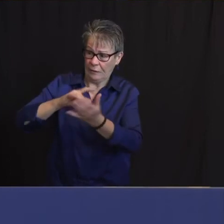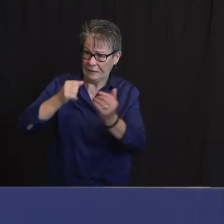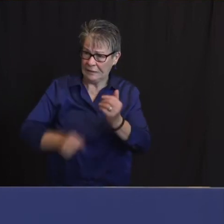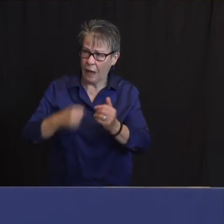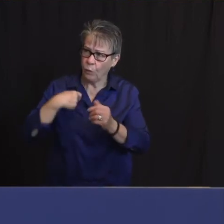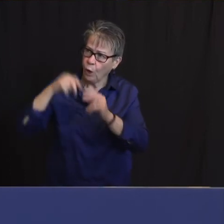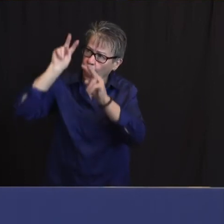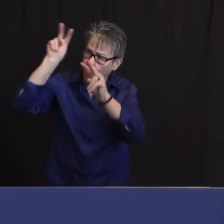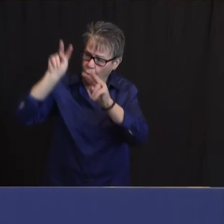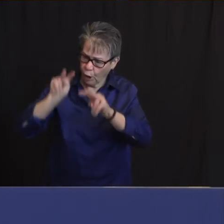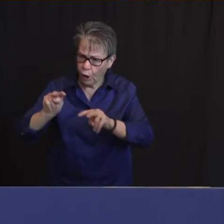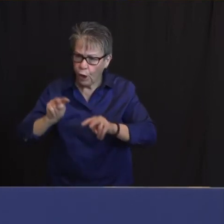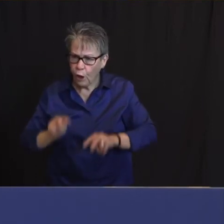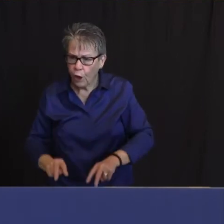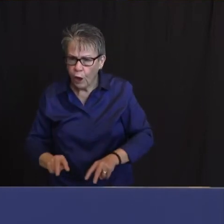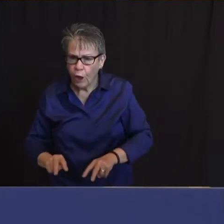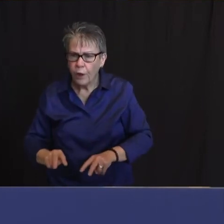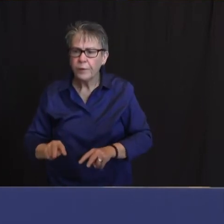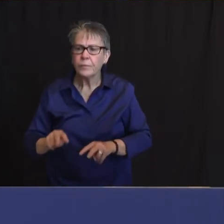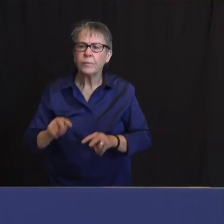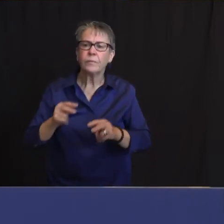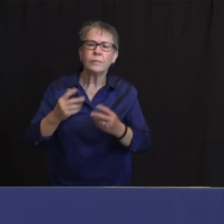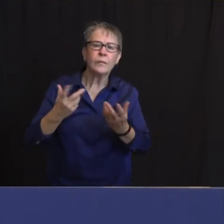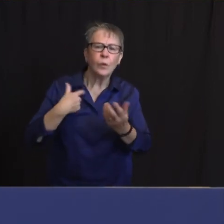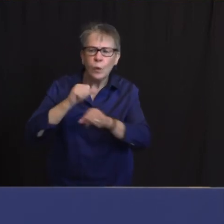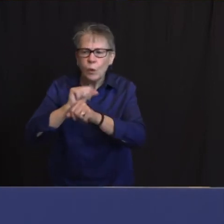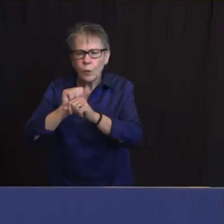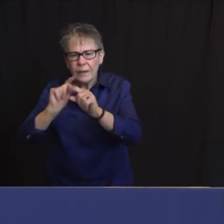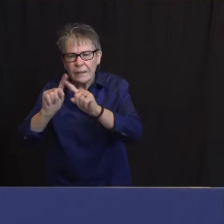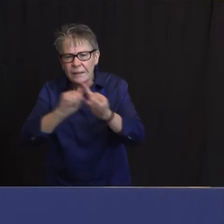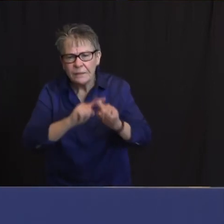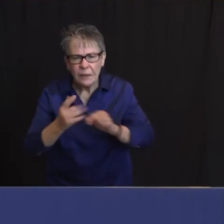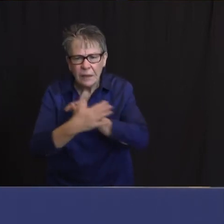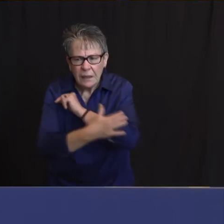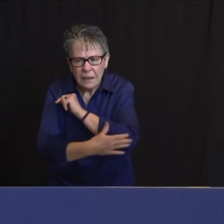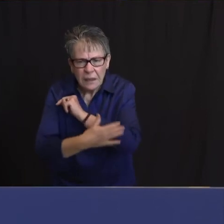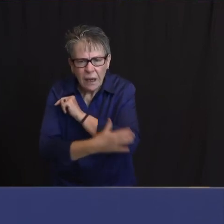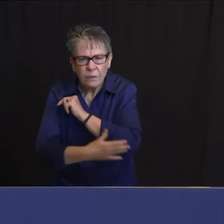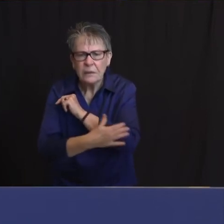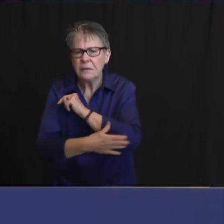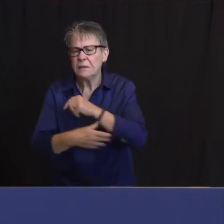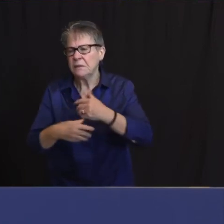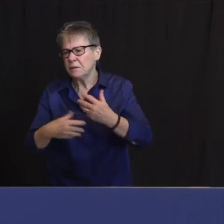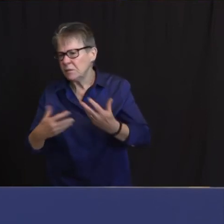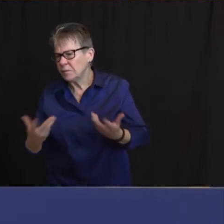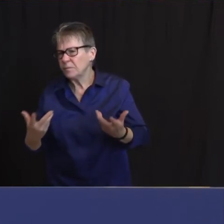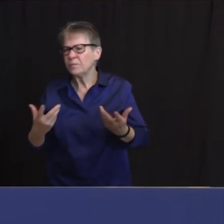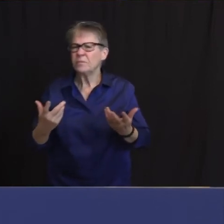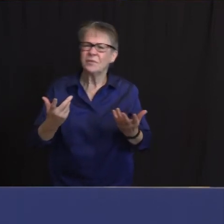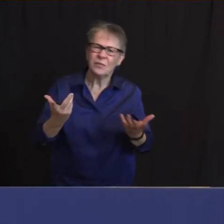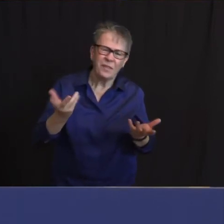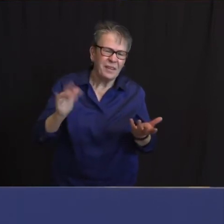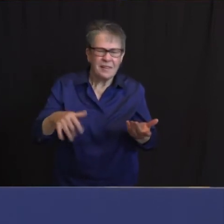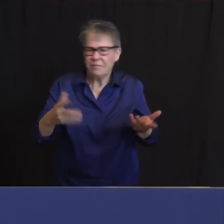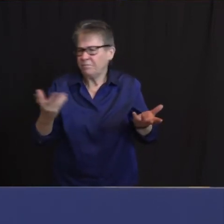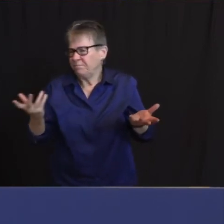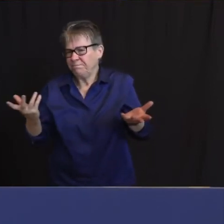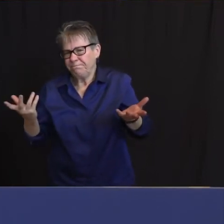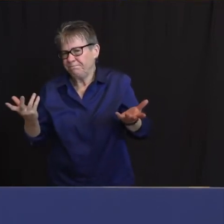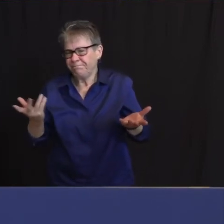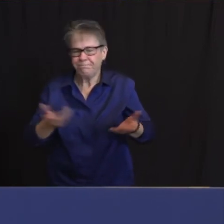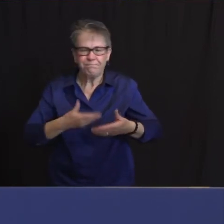local health officers within that context in that district. And so there's a natural migration. By